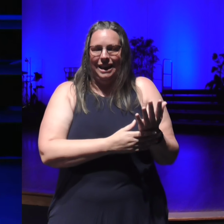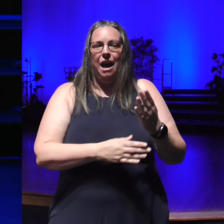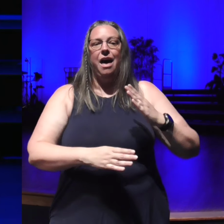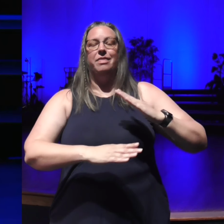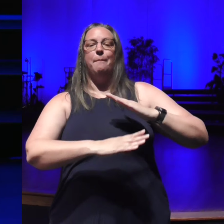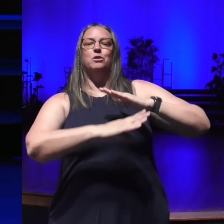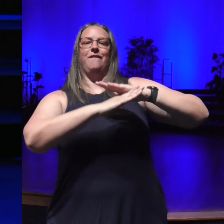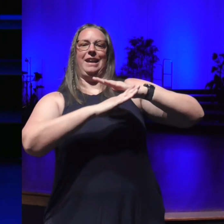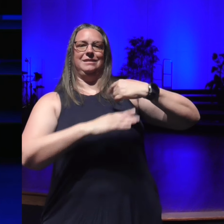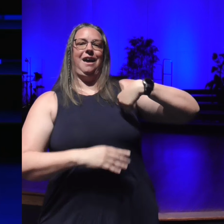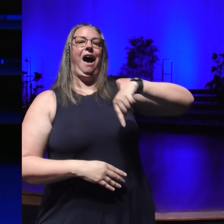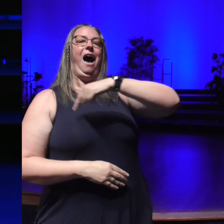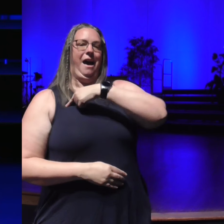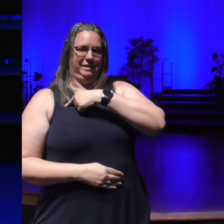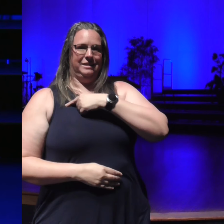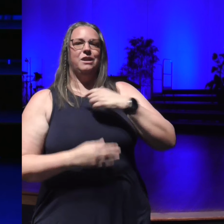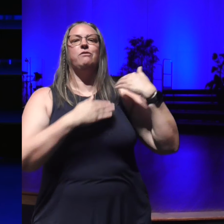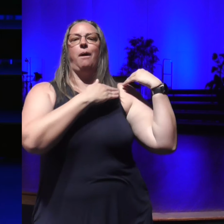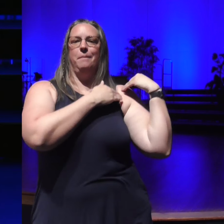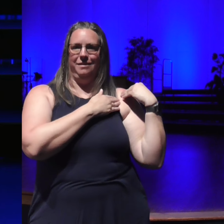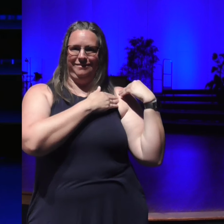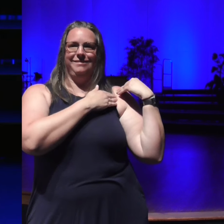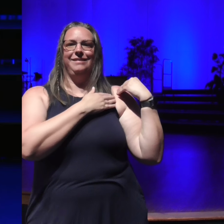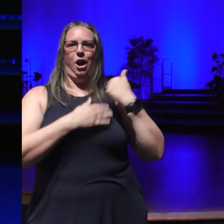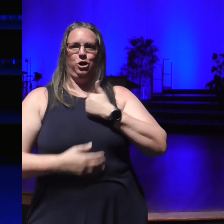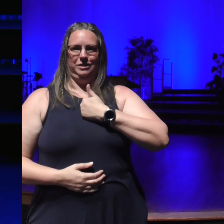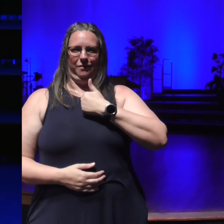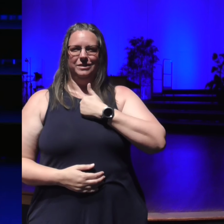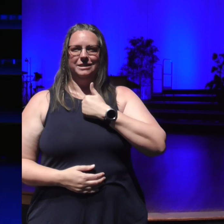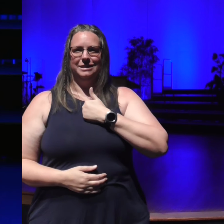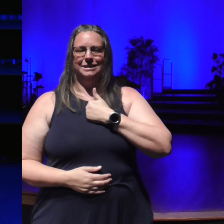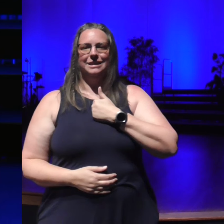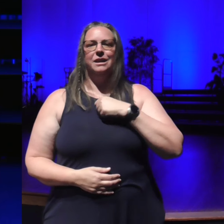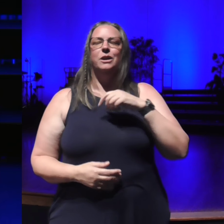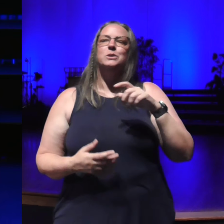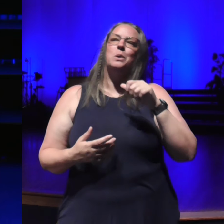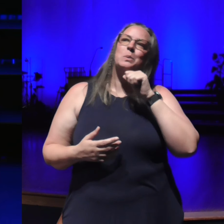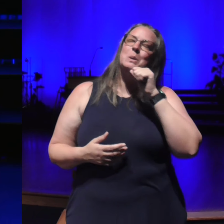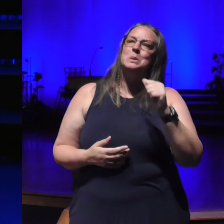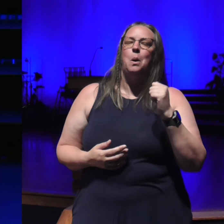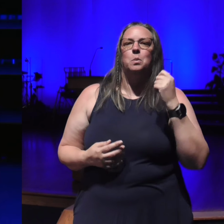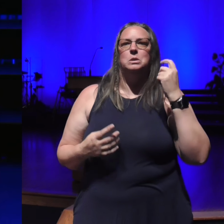things to work out, spending so much time in worry or regret,